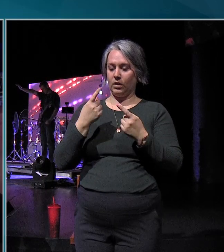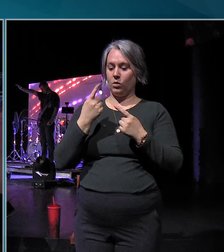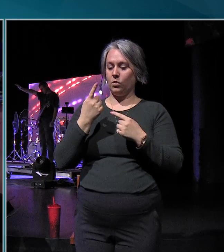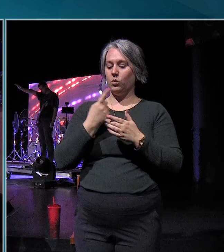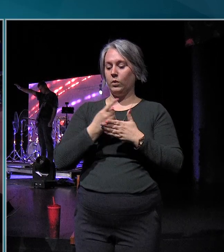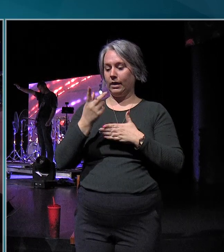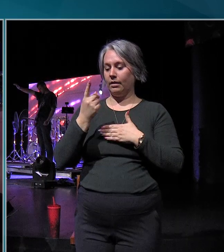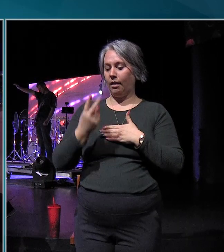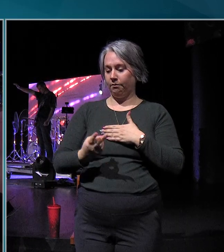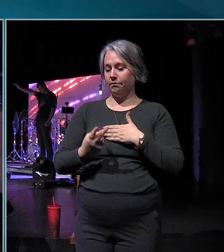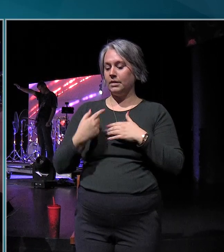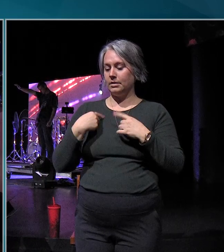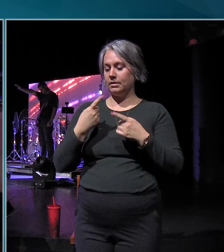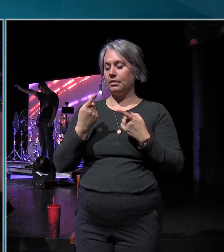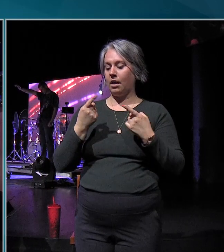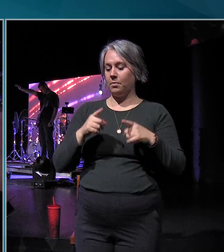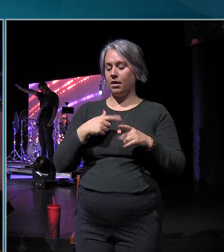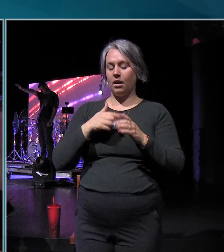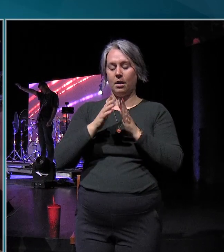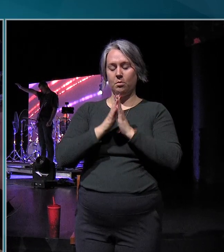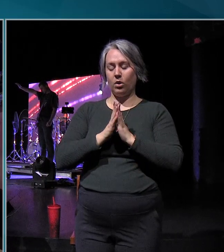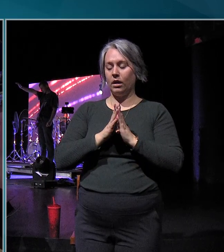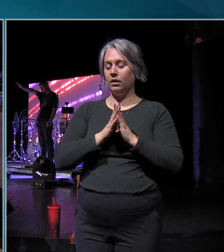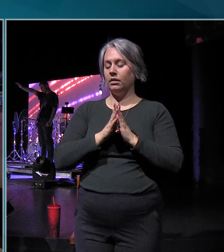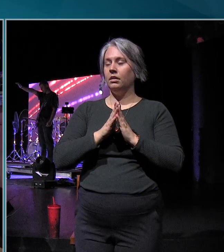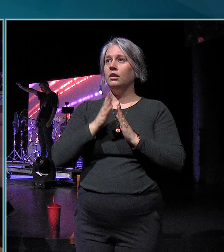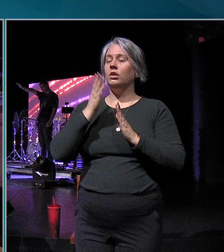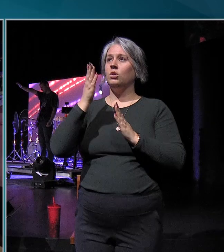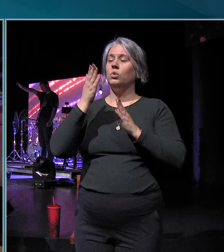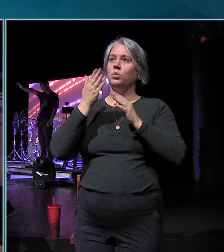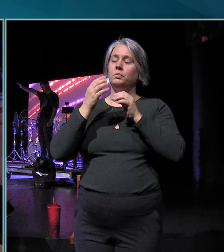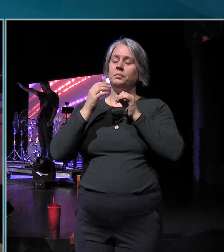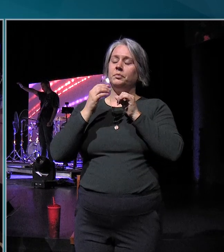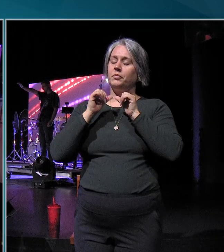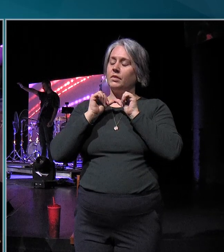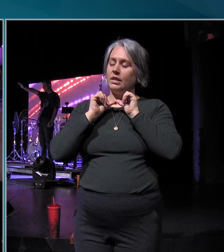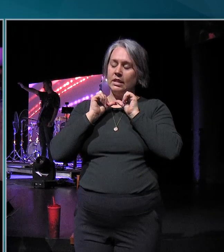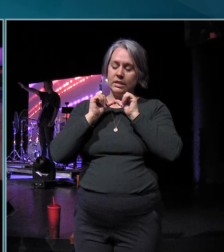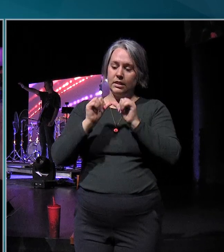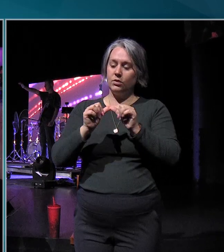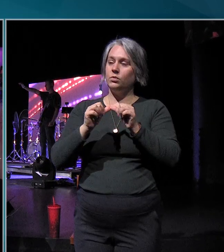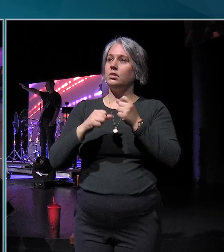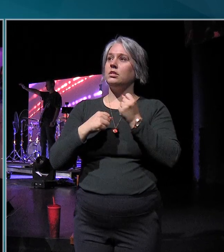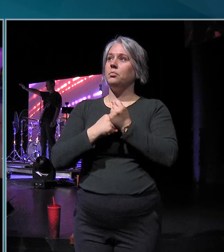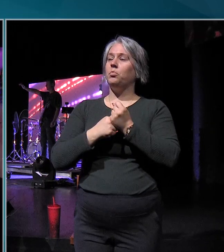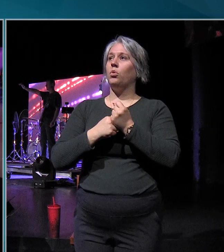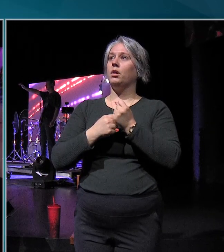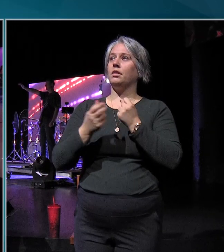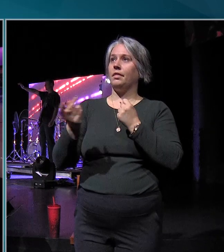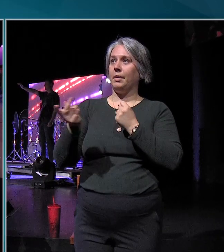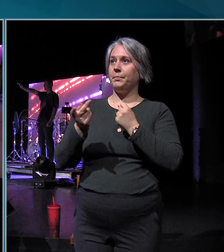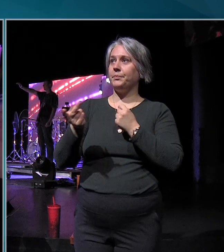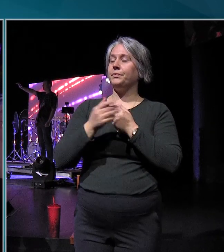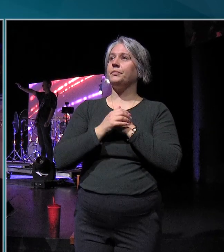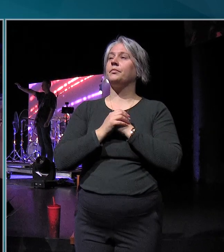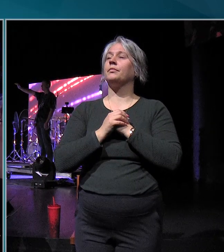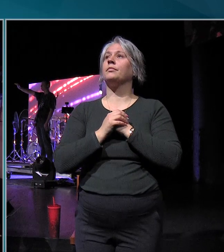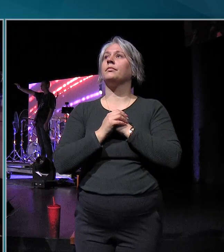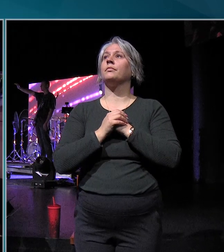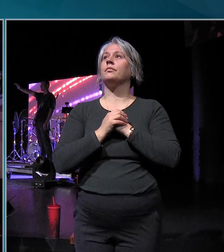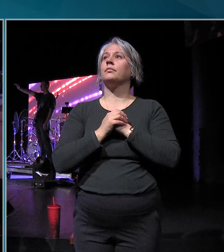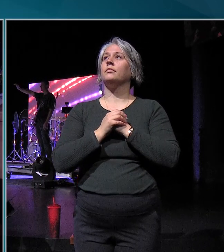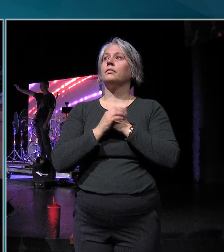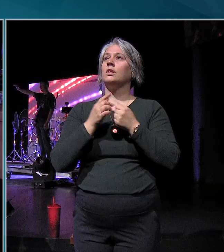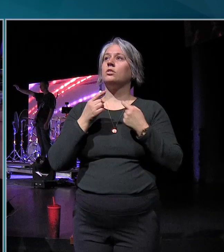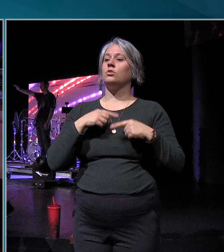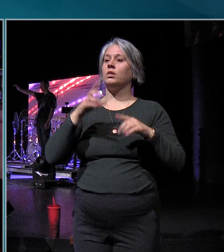happened. God, I just pray your continued arms underneath them and holding them, God, as they go through times